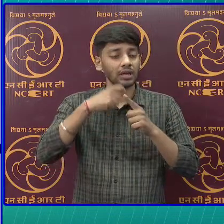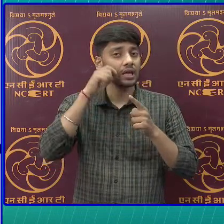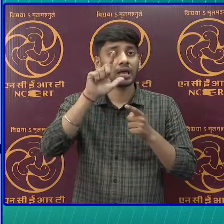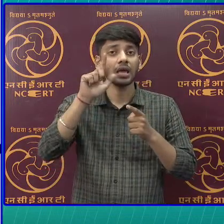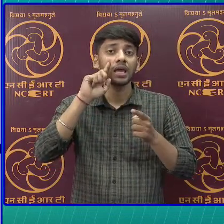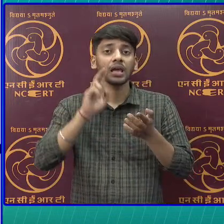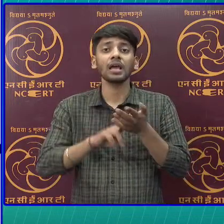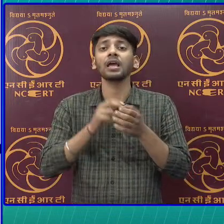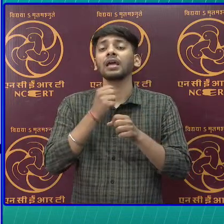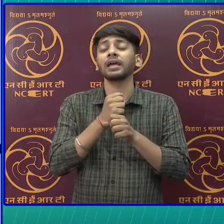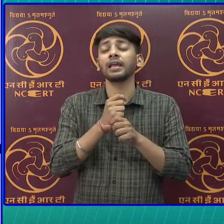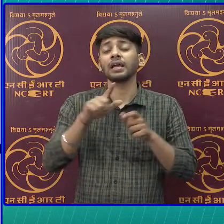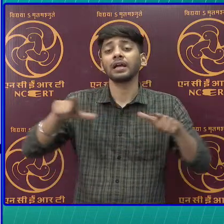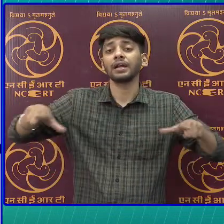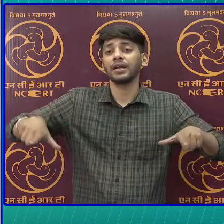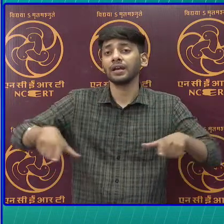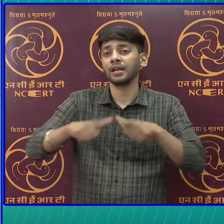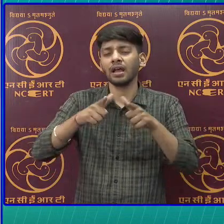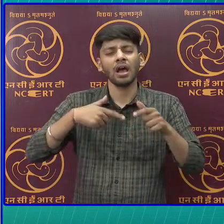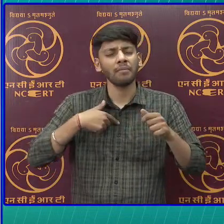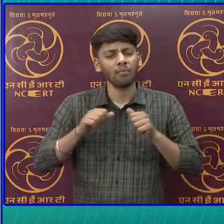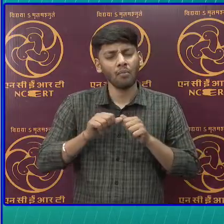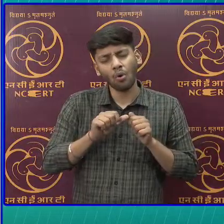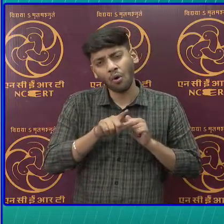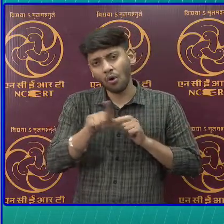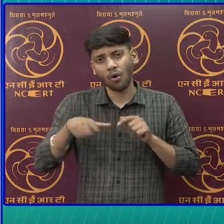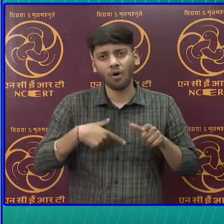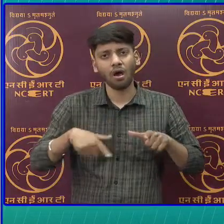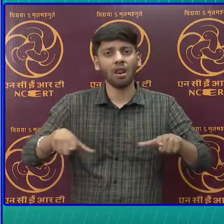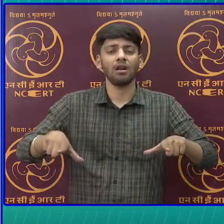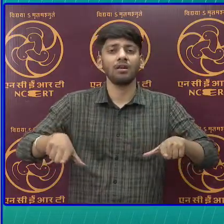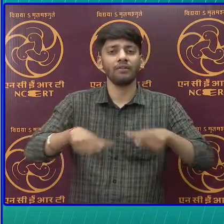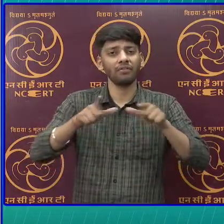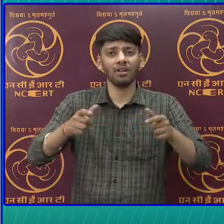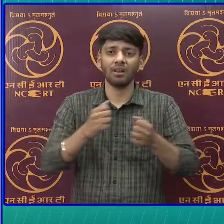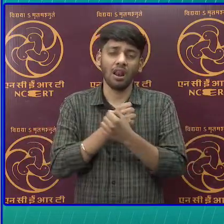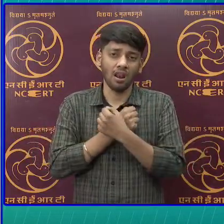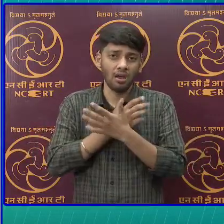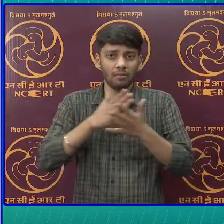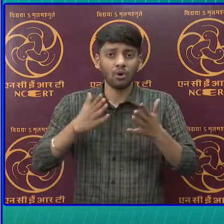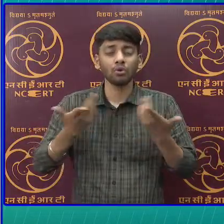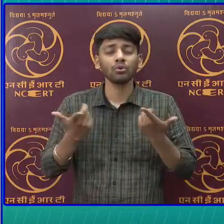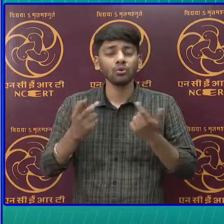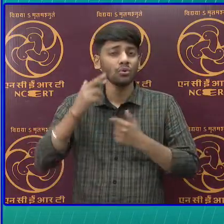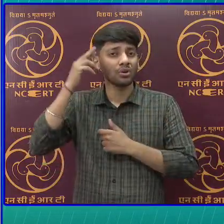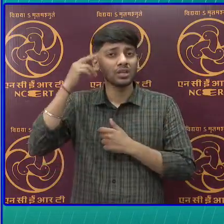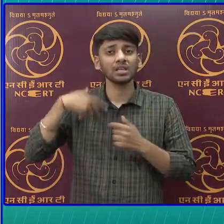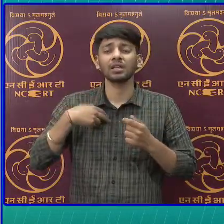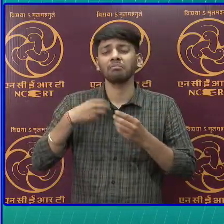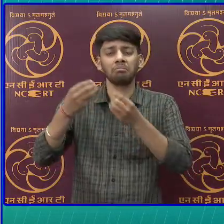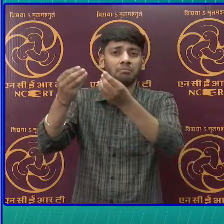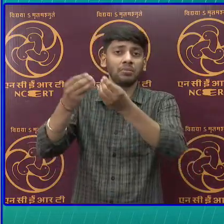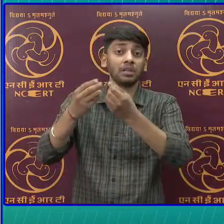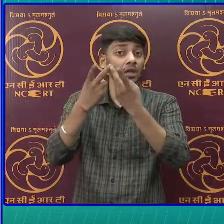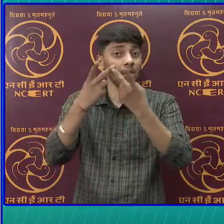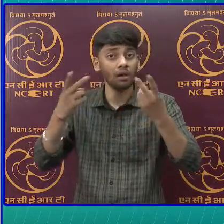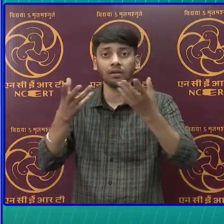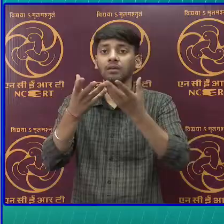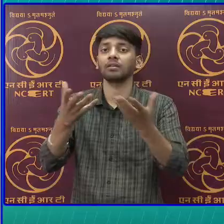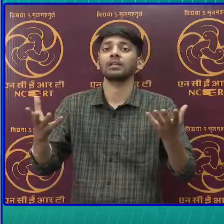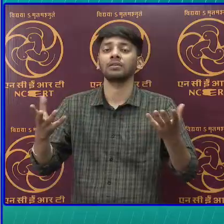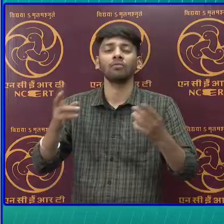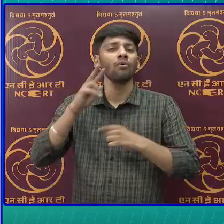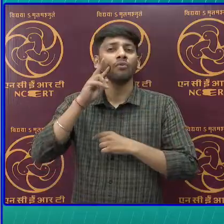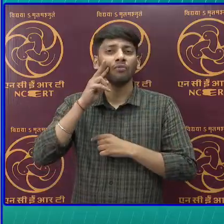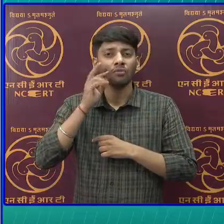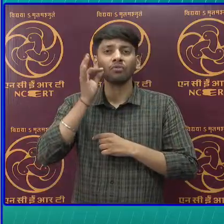dear students, we all love trees and they provide us with fresh air, fruits and vegetables. So, why is there talk